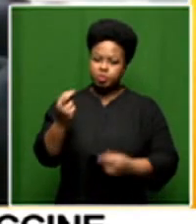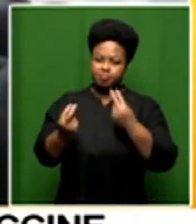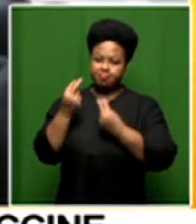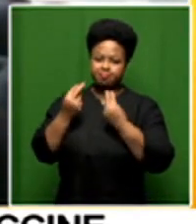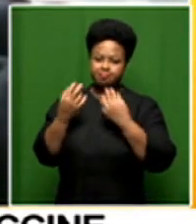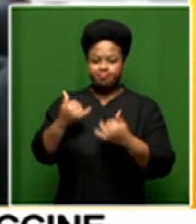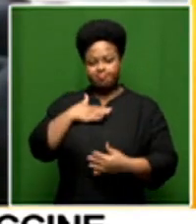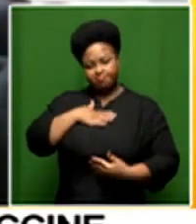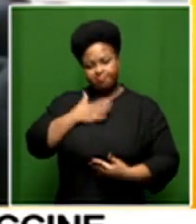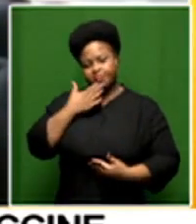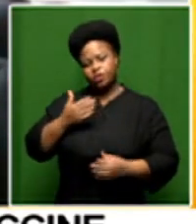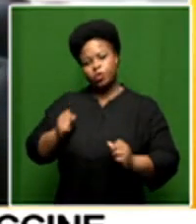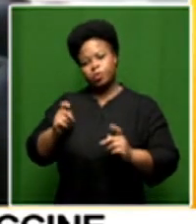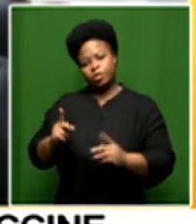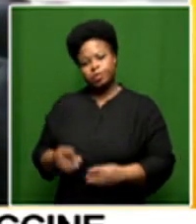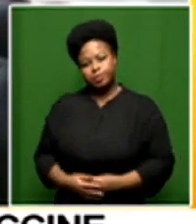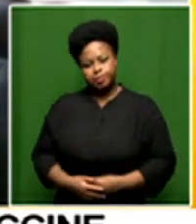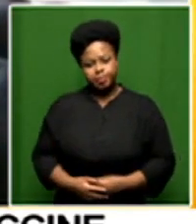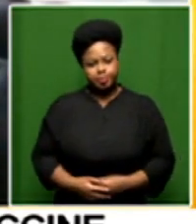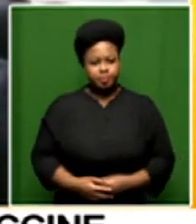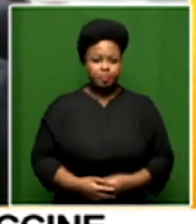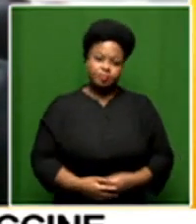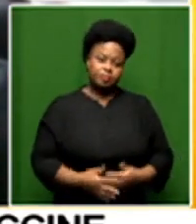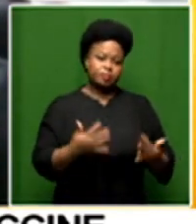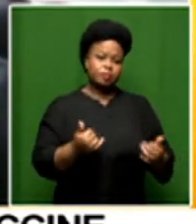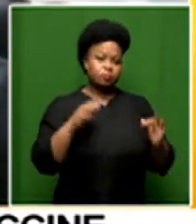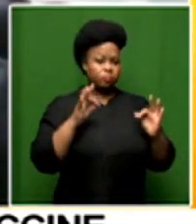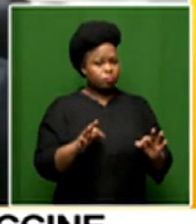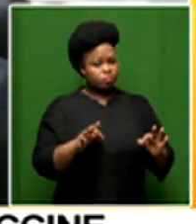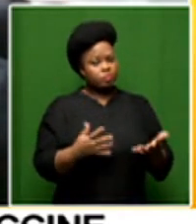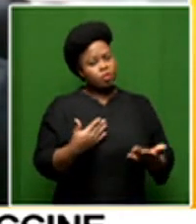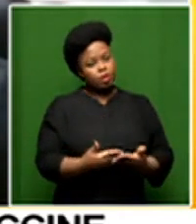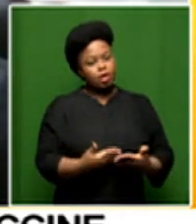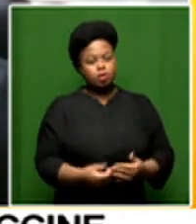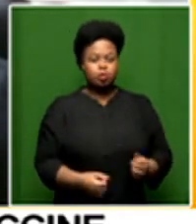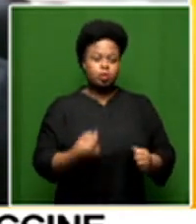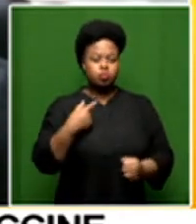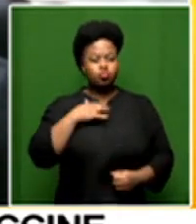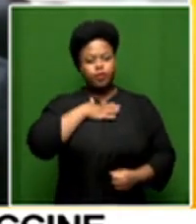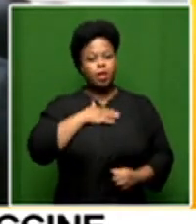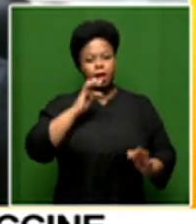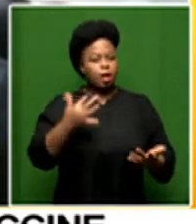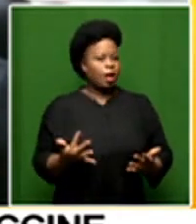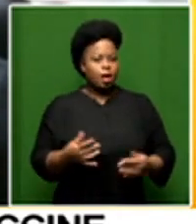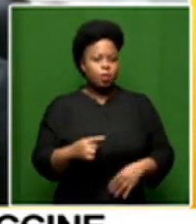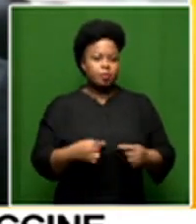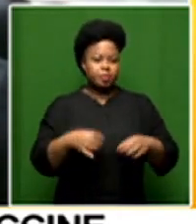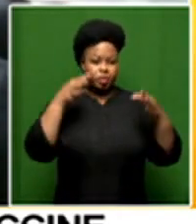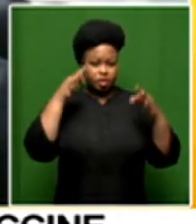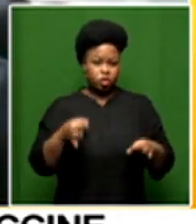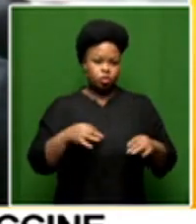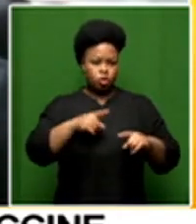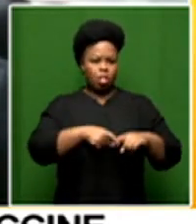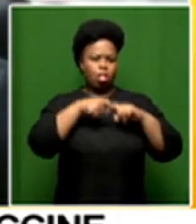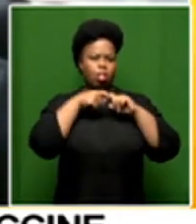viewers, and we appreciate the opportunity. So if we could officially just first gauge your reaction to the decision